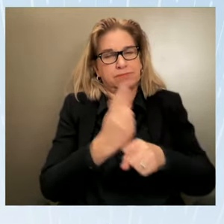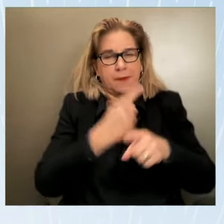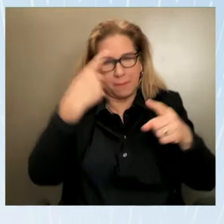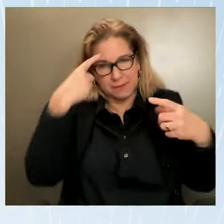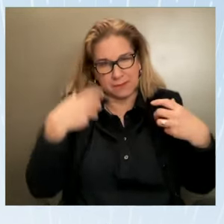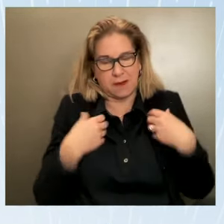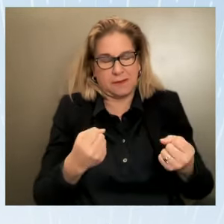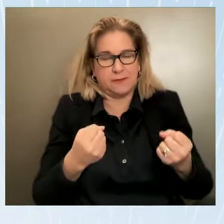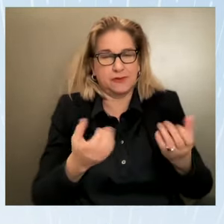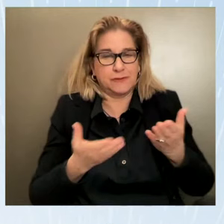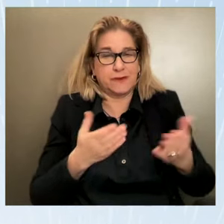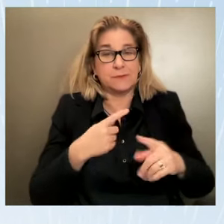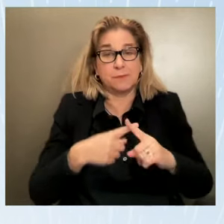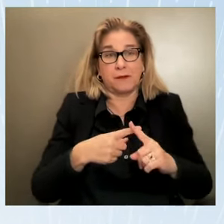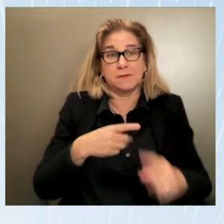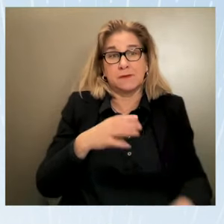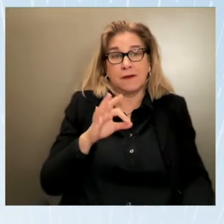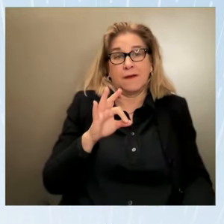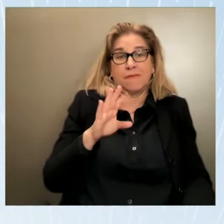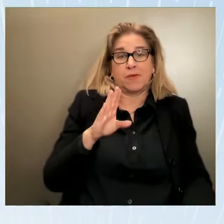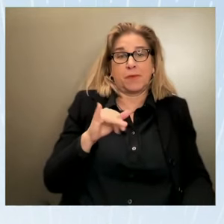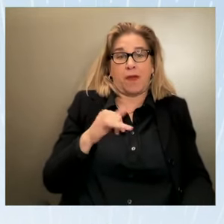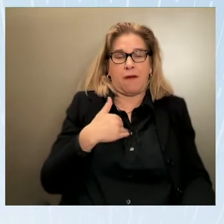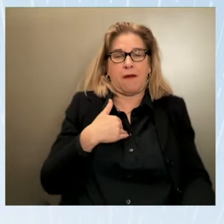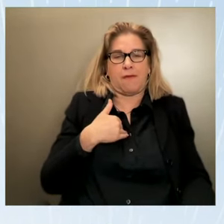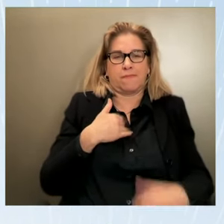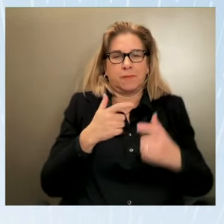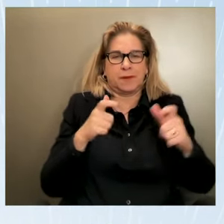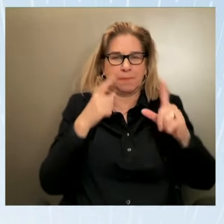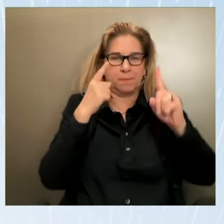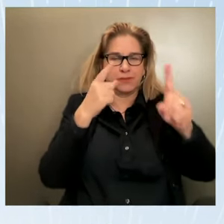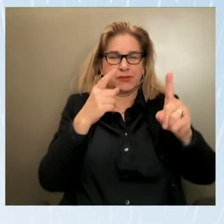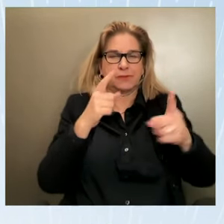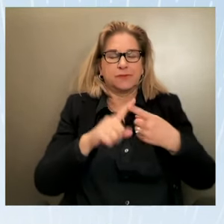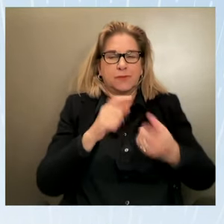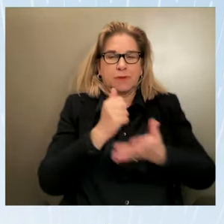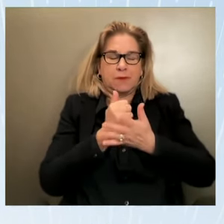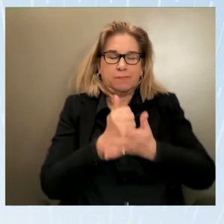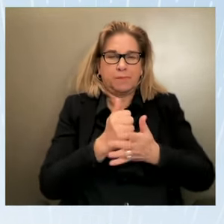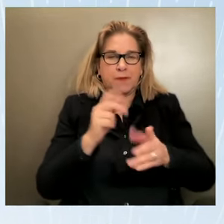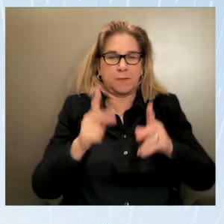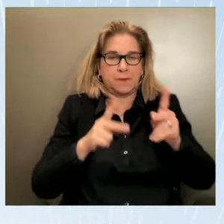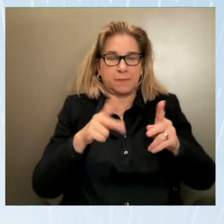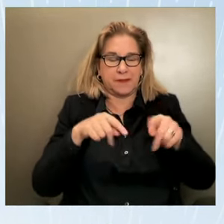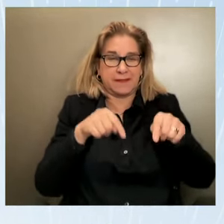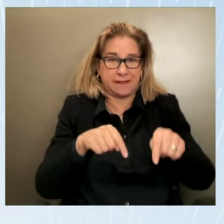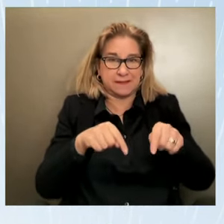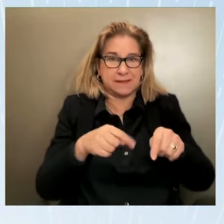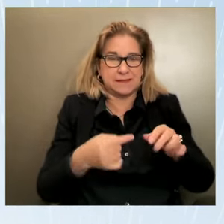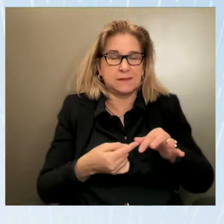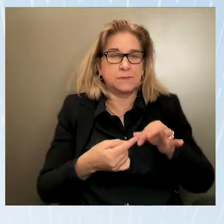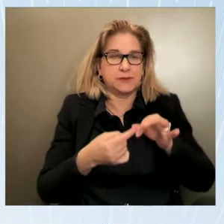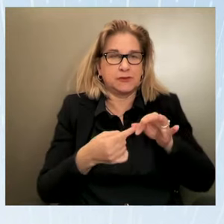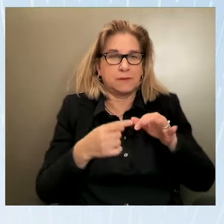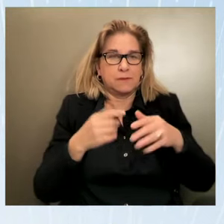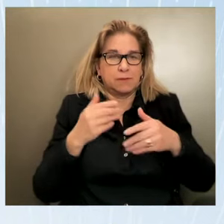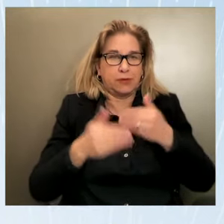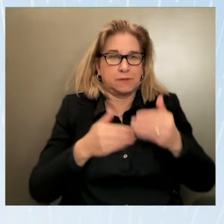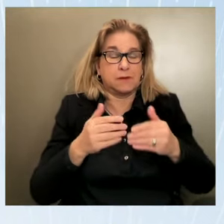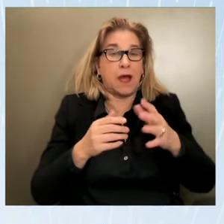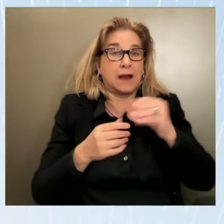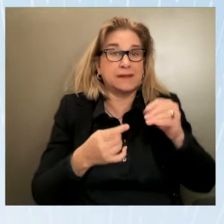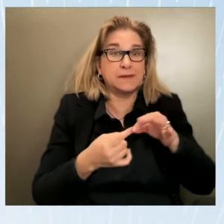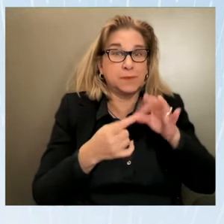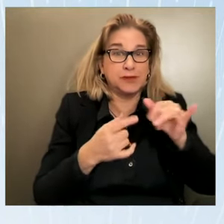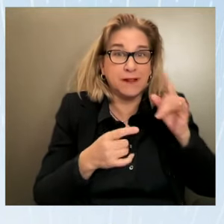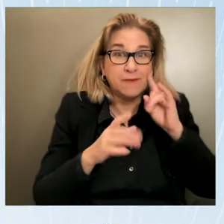within that, protecting children and the most vulnerable among us is the very reason why people join the FBI. And